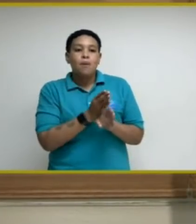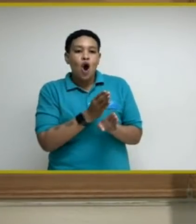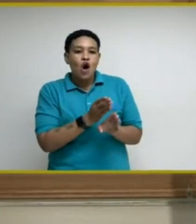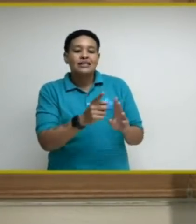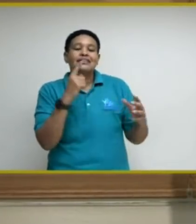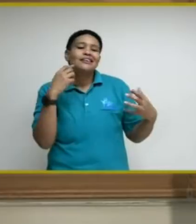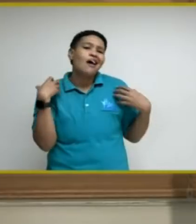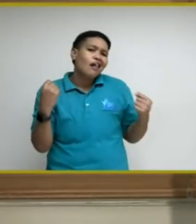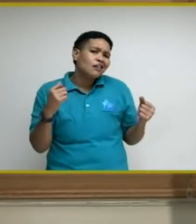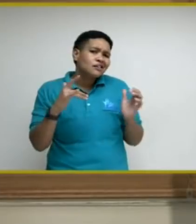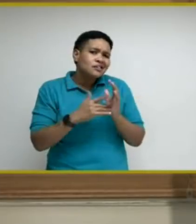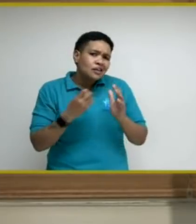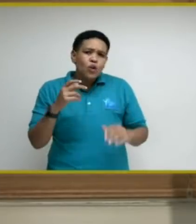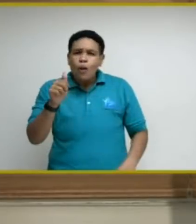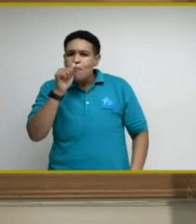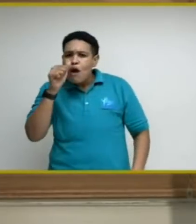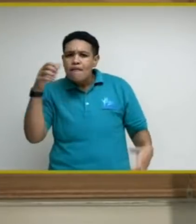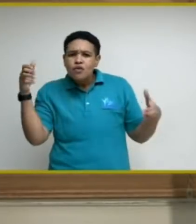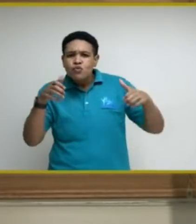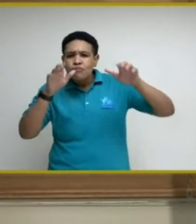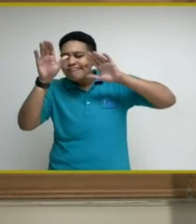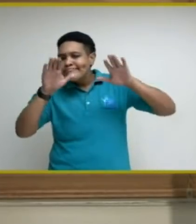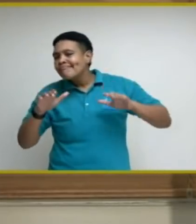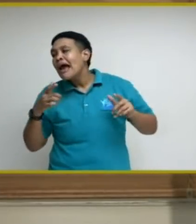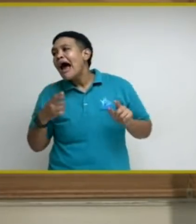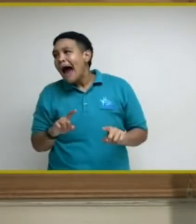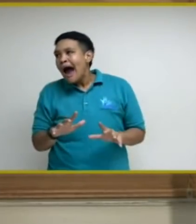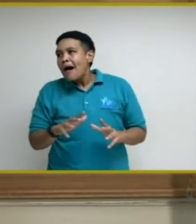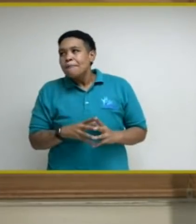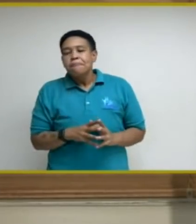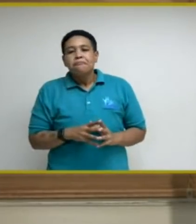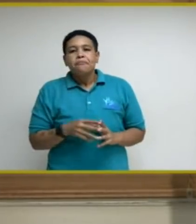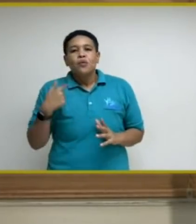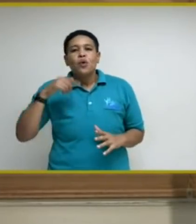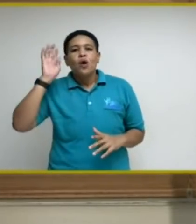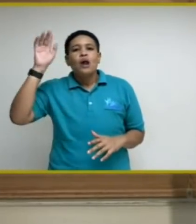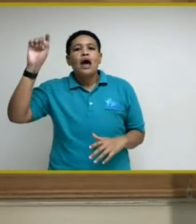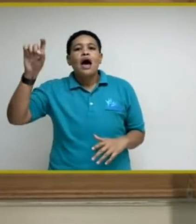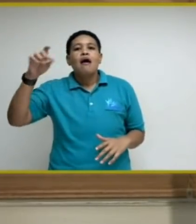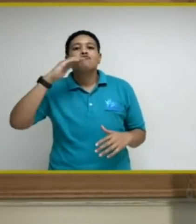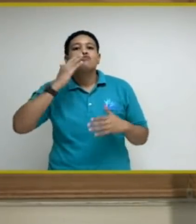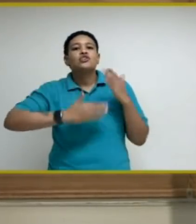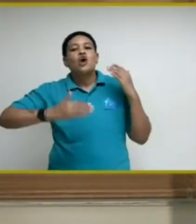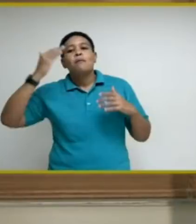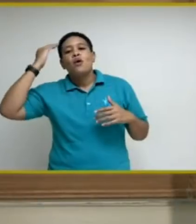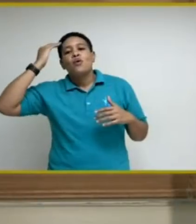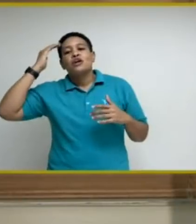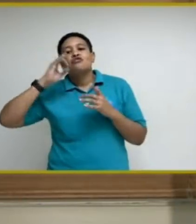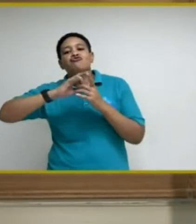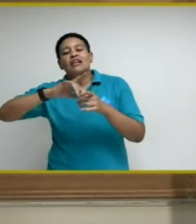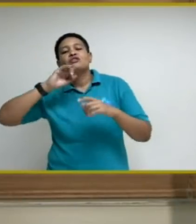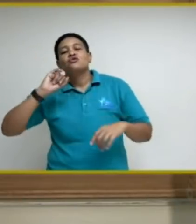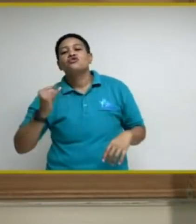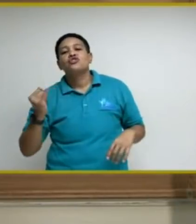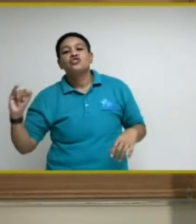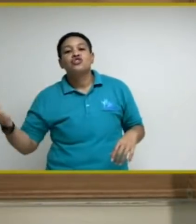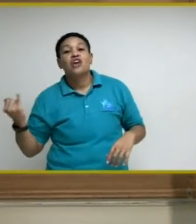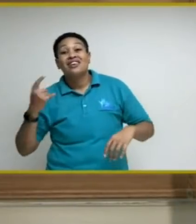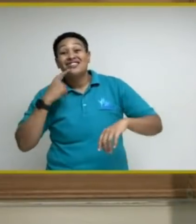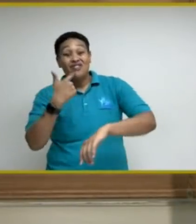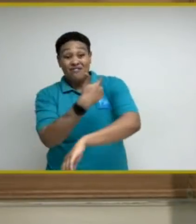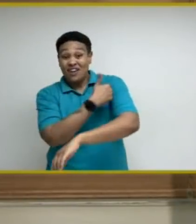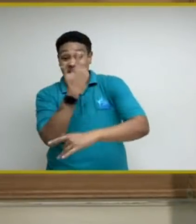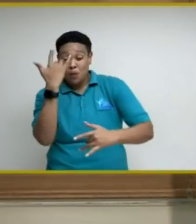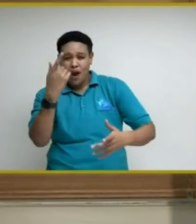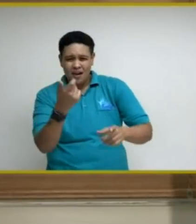health centers, or the private entities. We're going to have to build some awareness around, for example, the Johnson & Johnson vaccine,